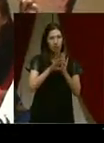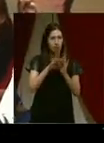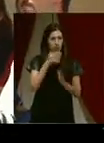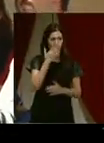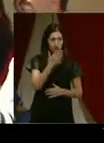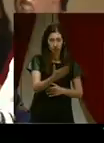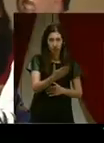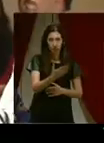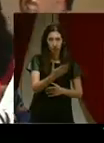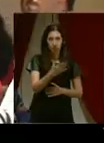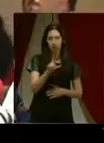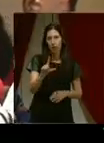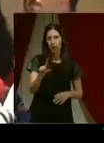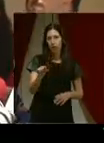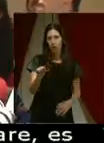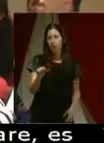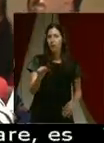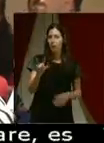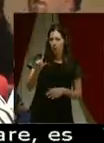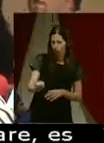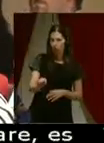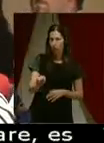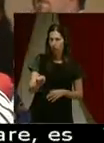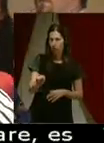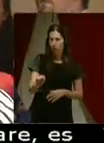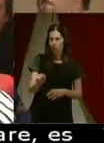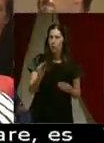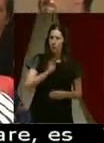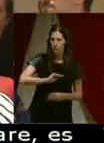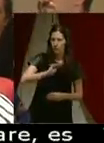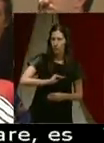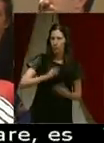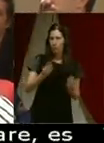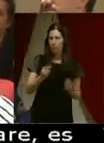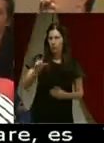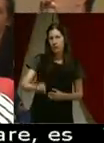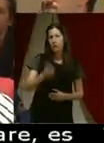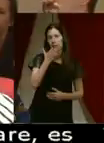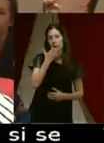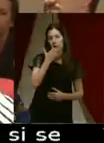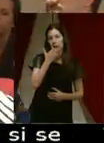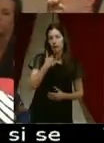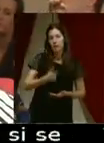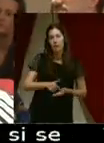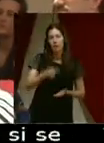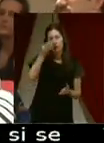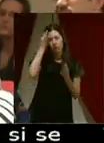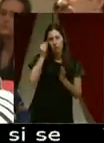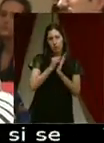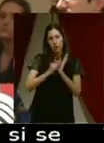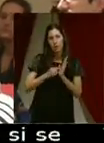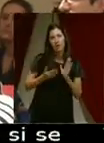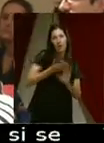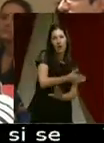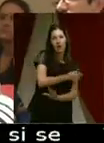can be implemented through software. It would be cost effective, very, very cost effective, if it's taken